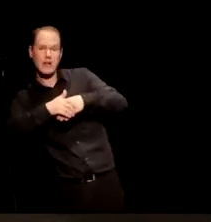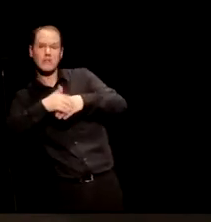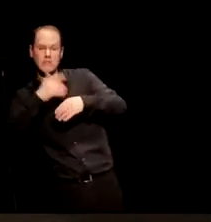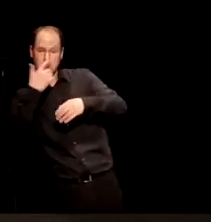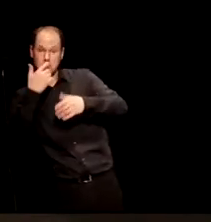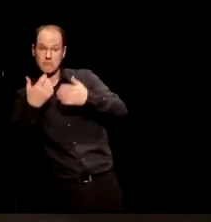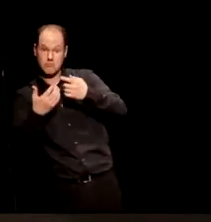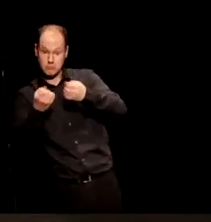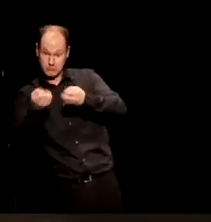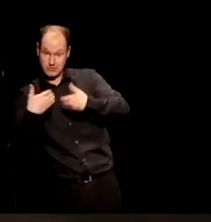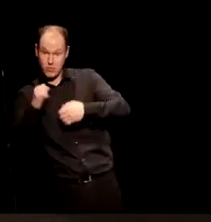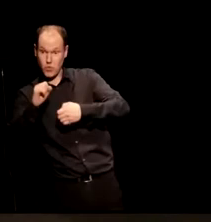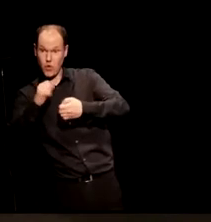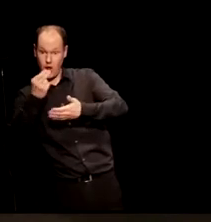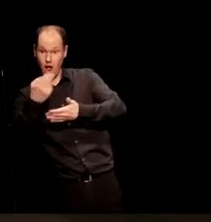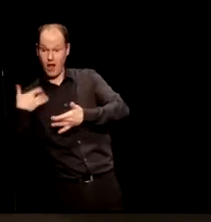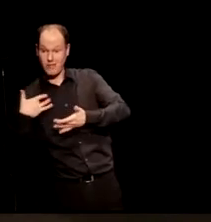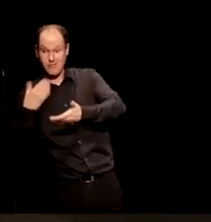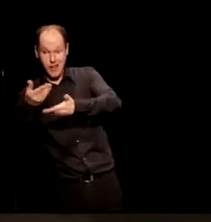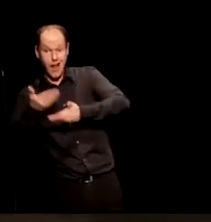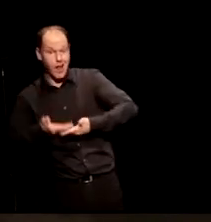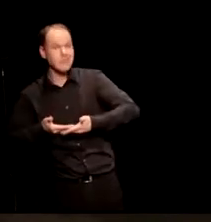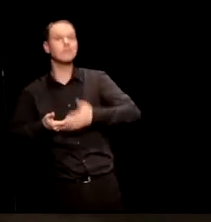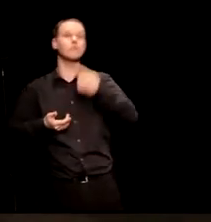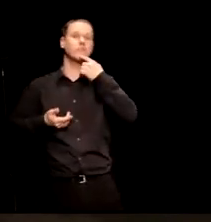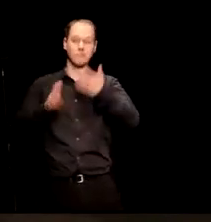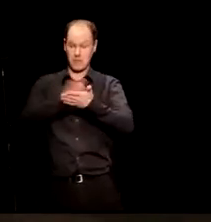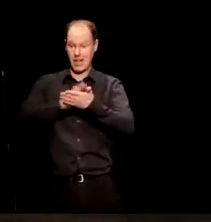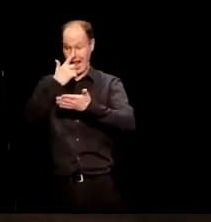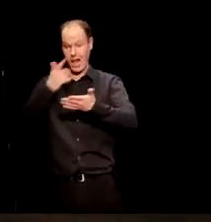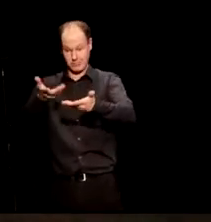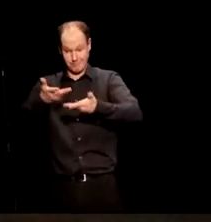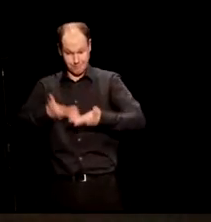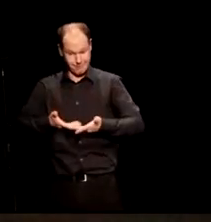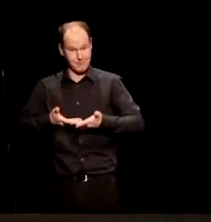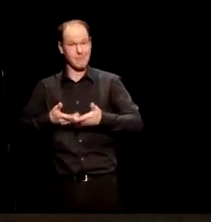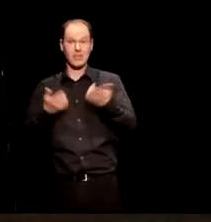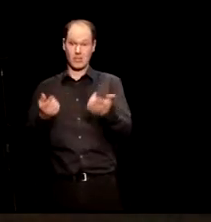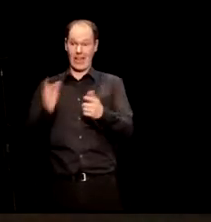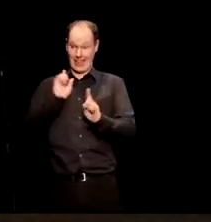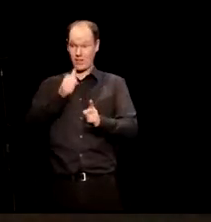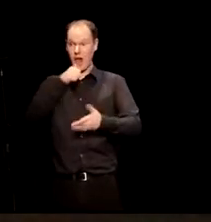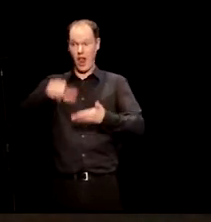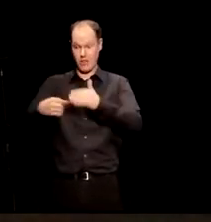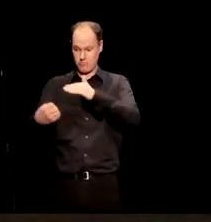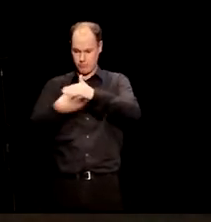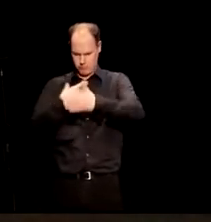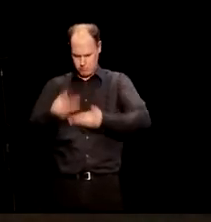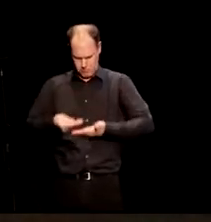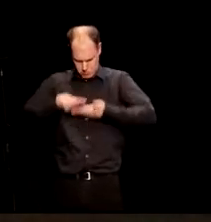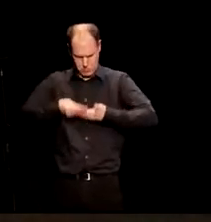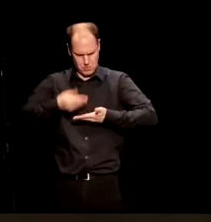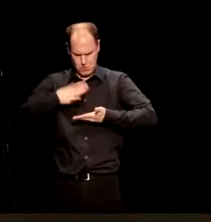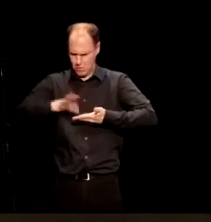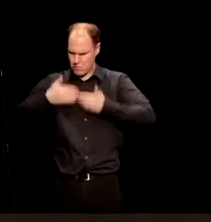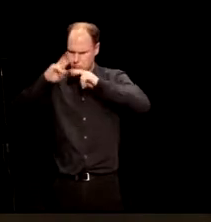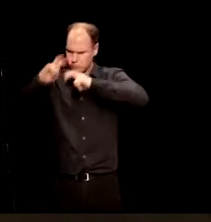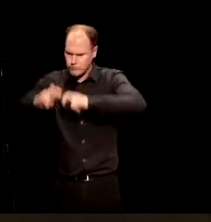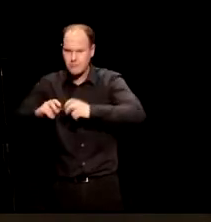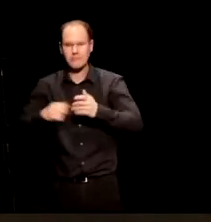anything from Chinese laundry to a bullpup. And that is why I write to you for a couple of detectives.